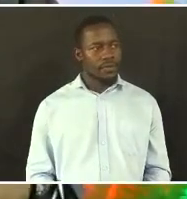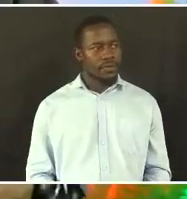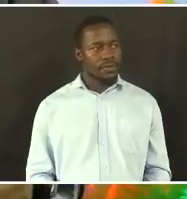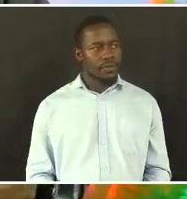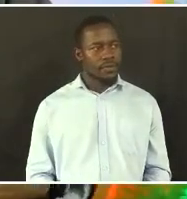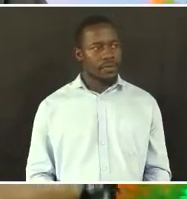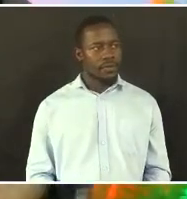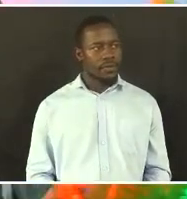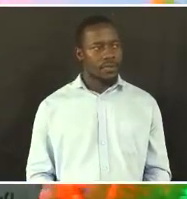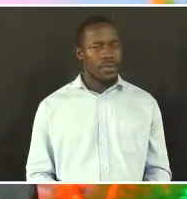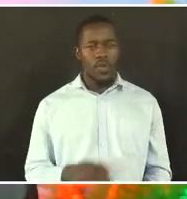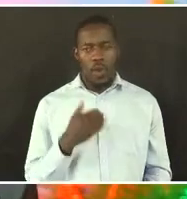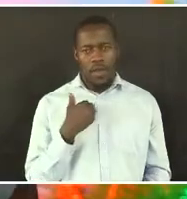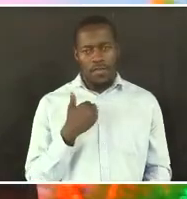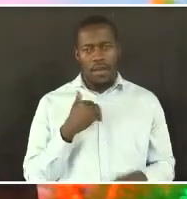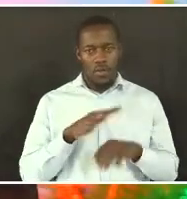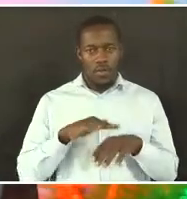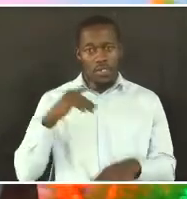You're very ambitious.